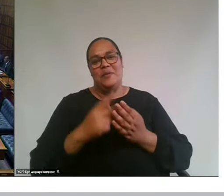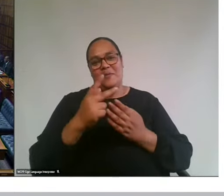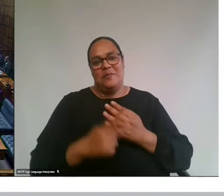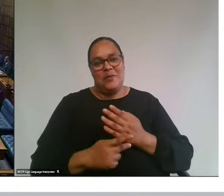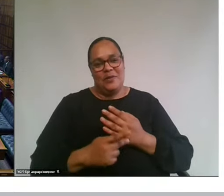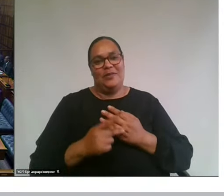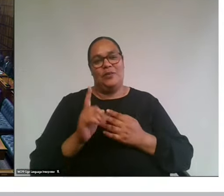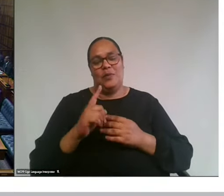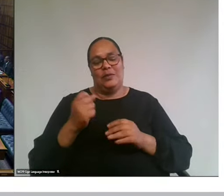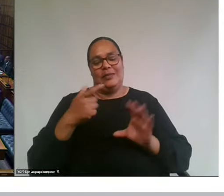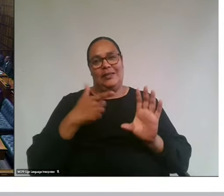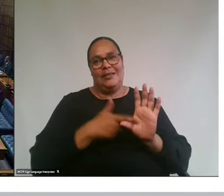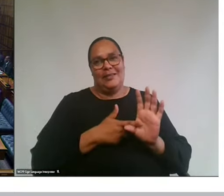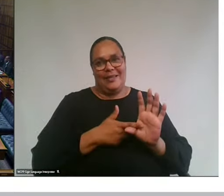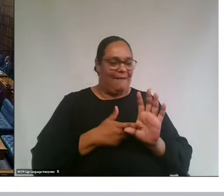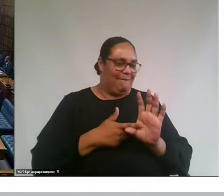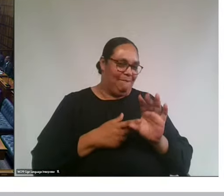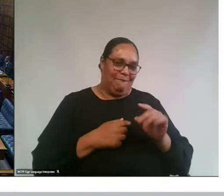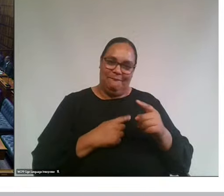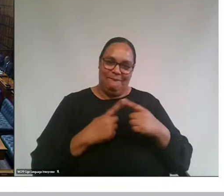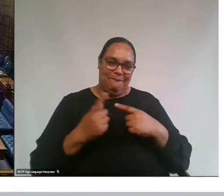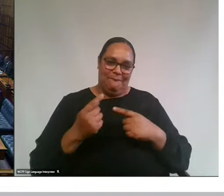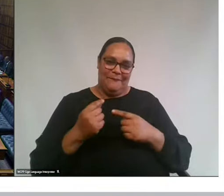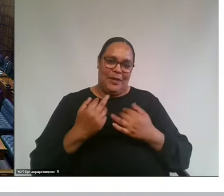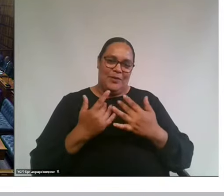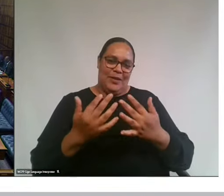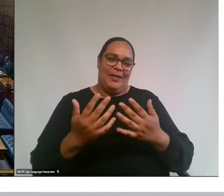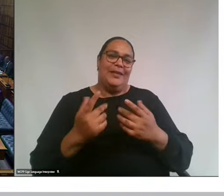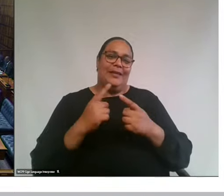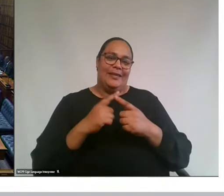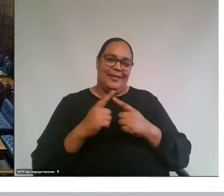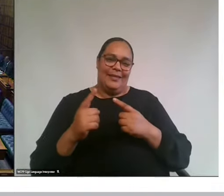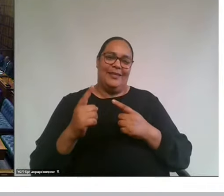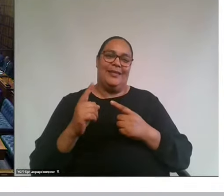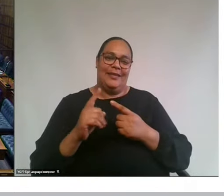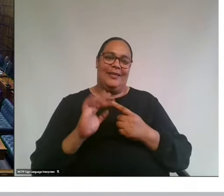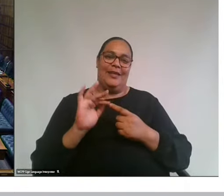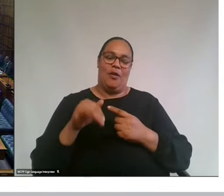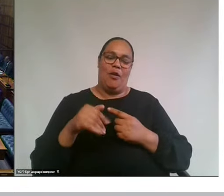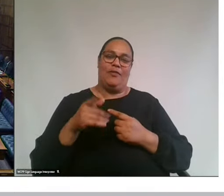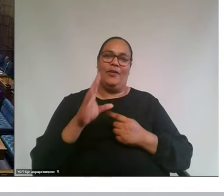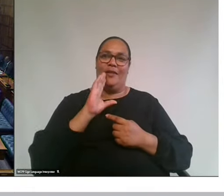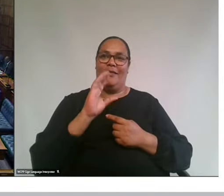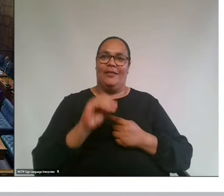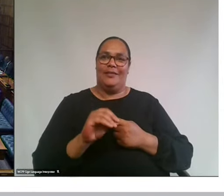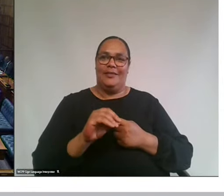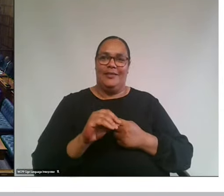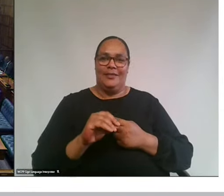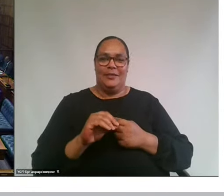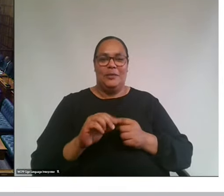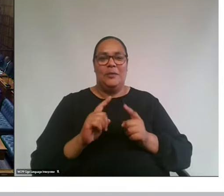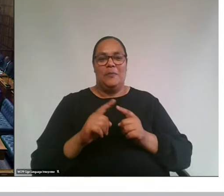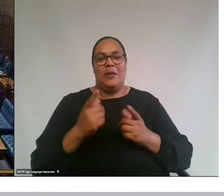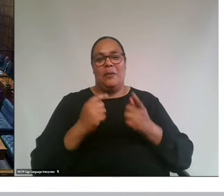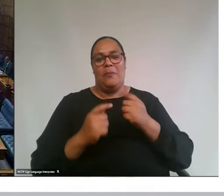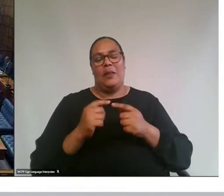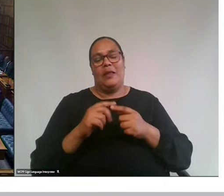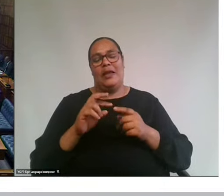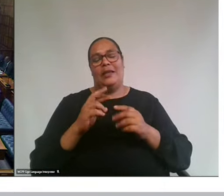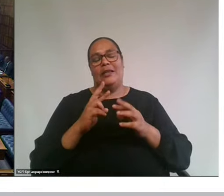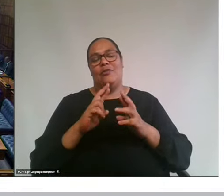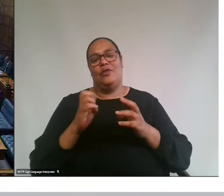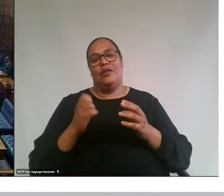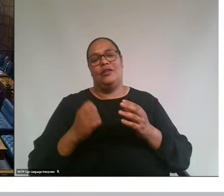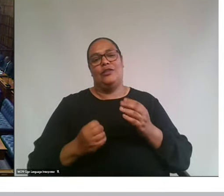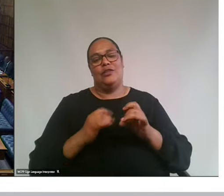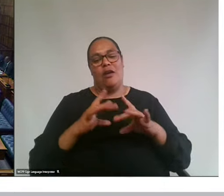that sassel would produce the green hydrogen and and and provide that to osel metal so that the steel mil can restart and